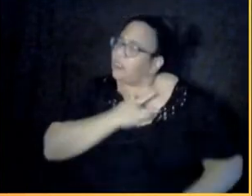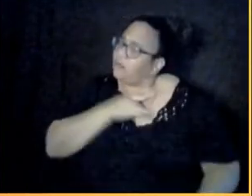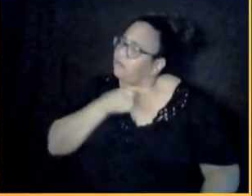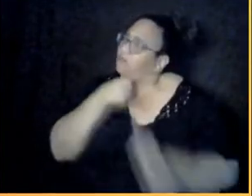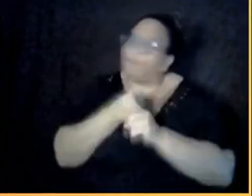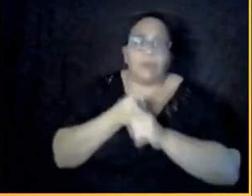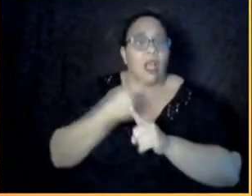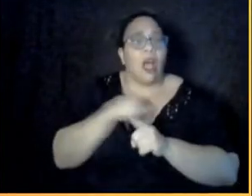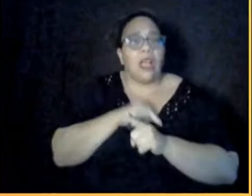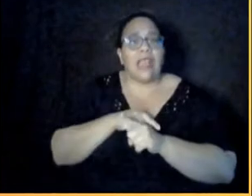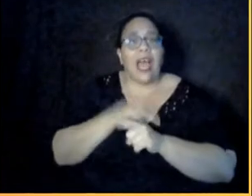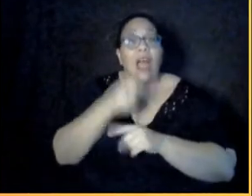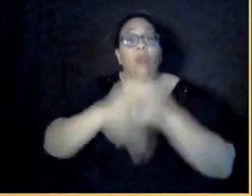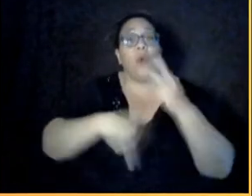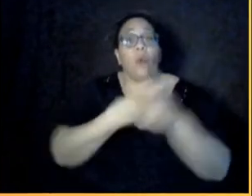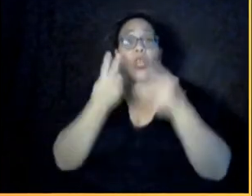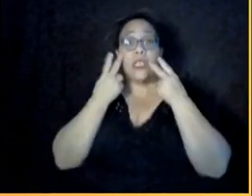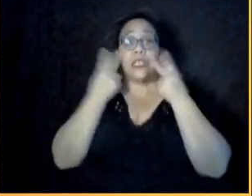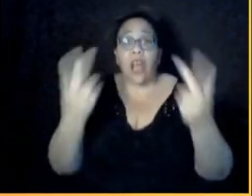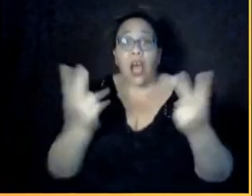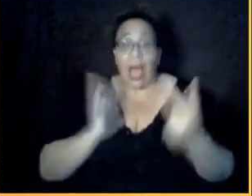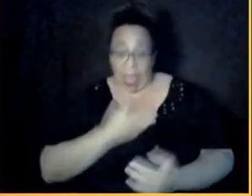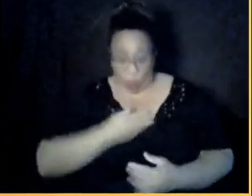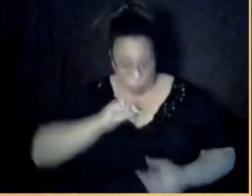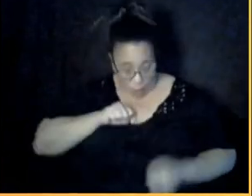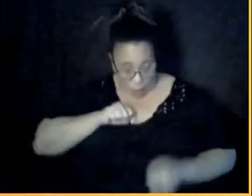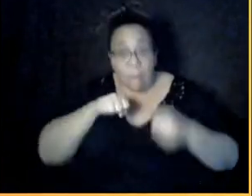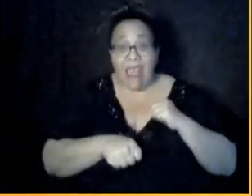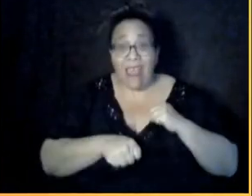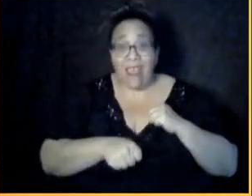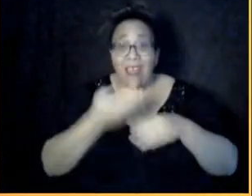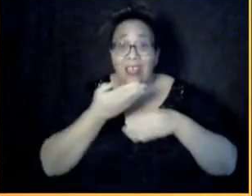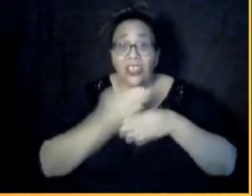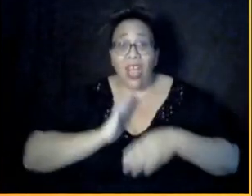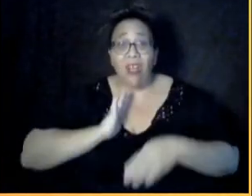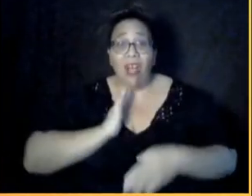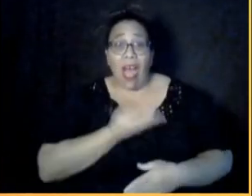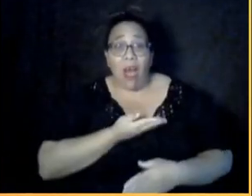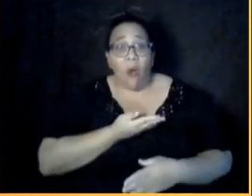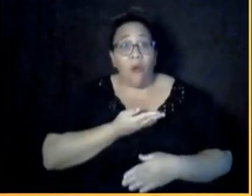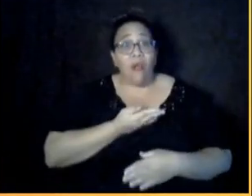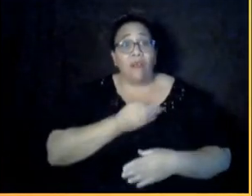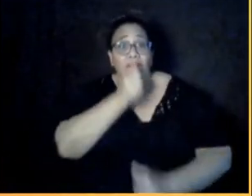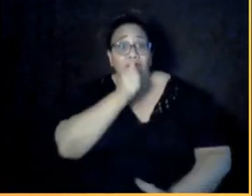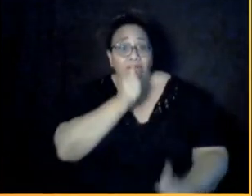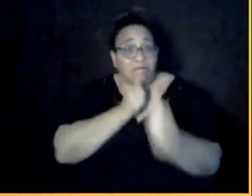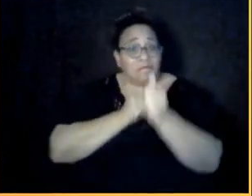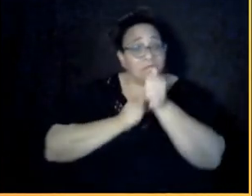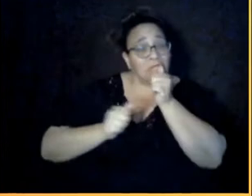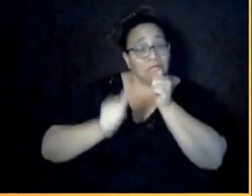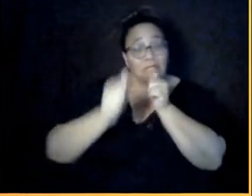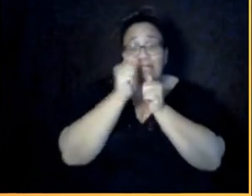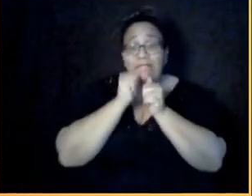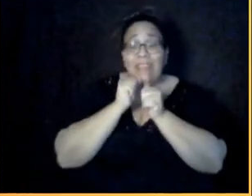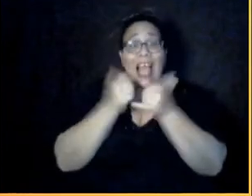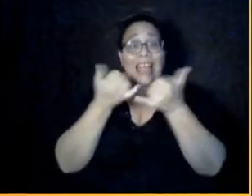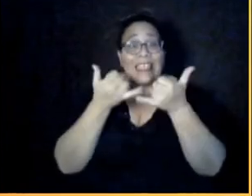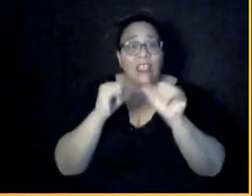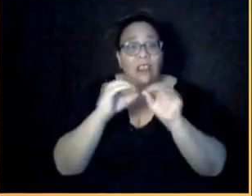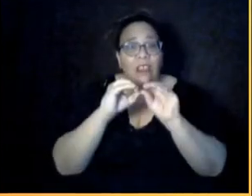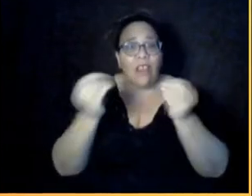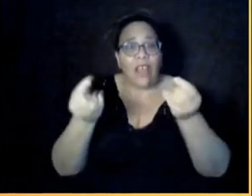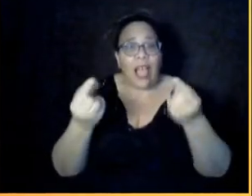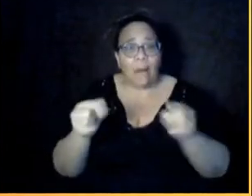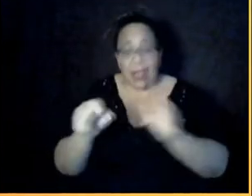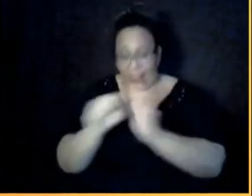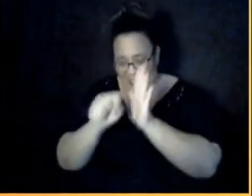world to see our pain and to share what we were going through, and yet nothing happened. The state